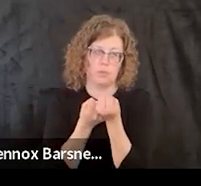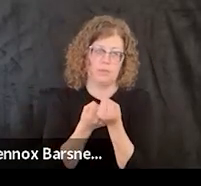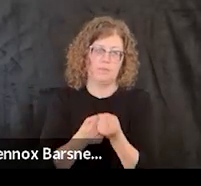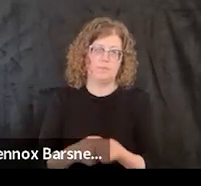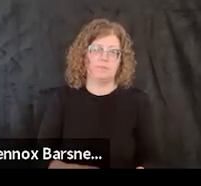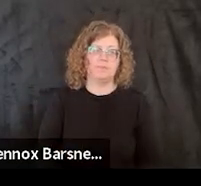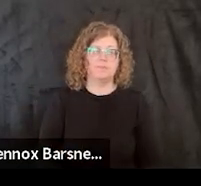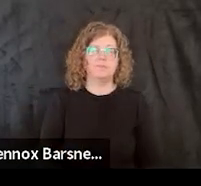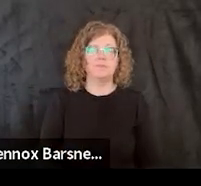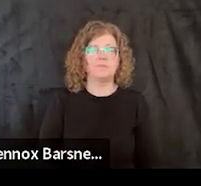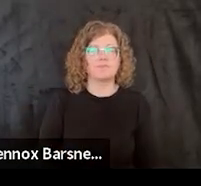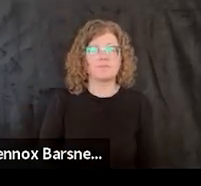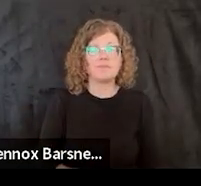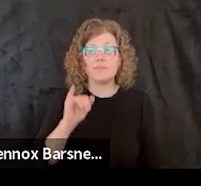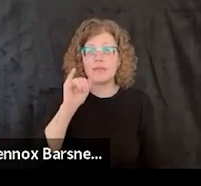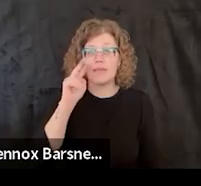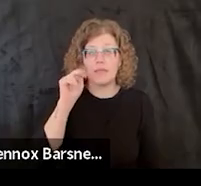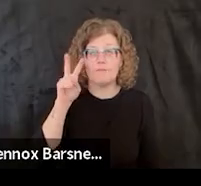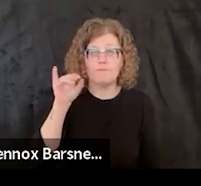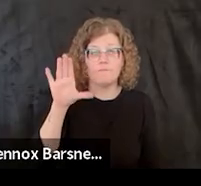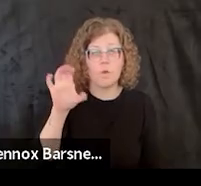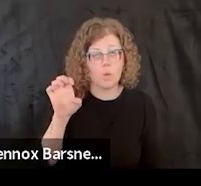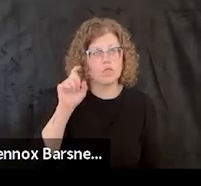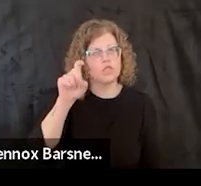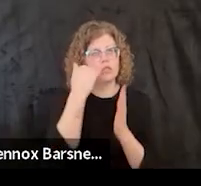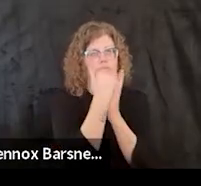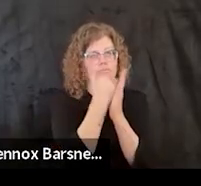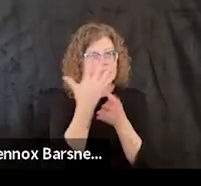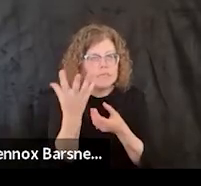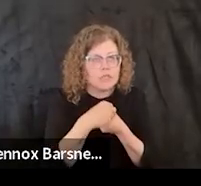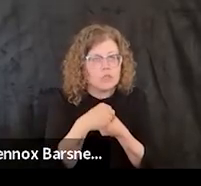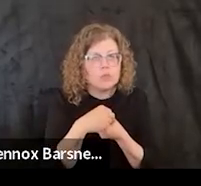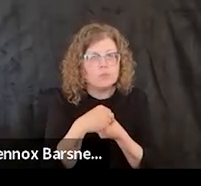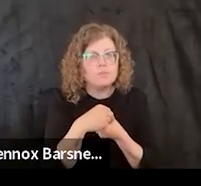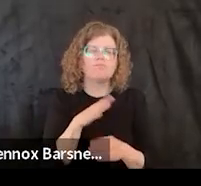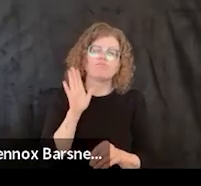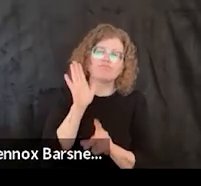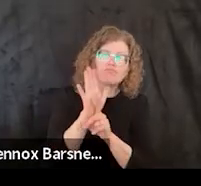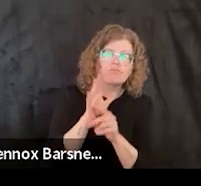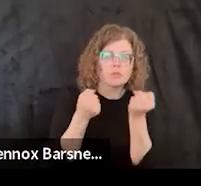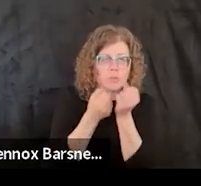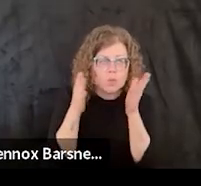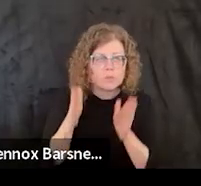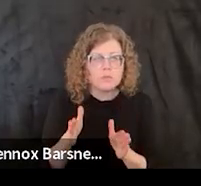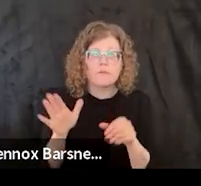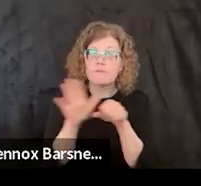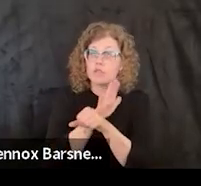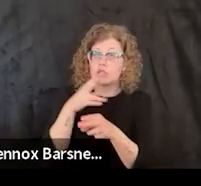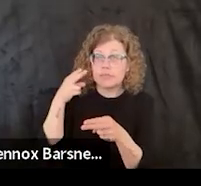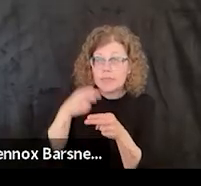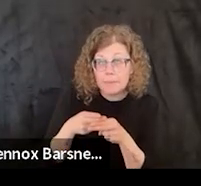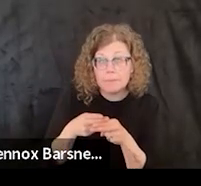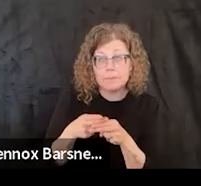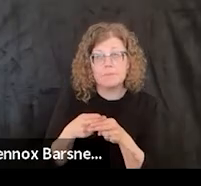The invoice must include the support person's full legal name, phone number, email address, and mailing